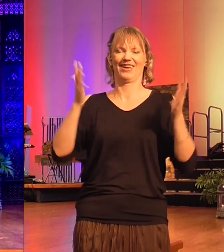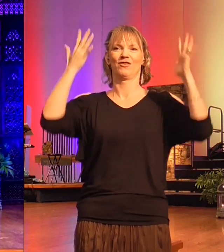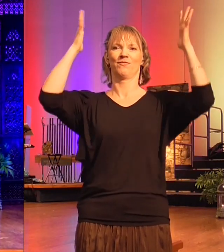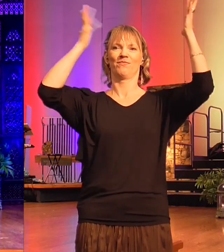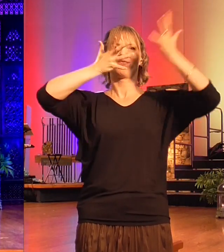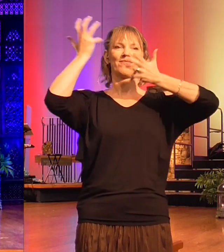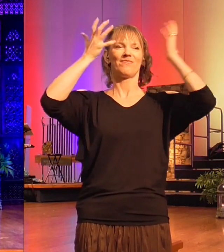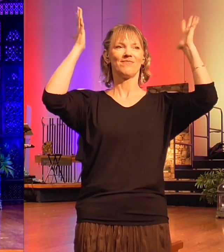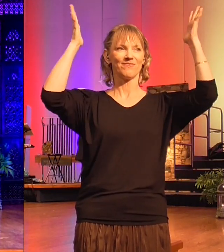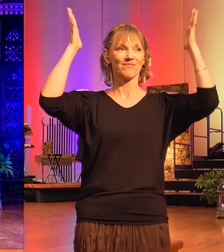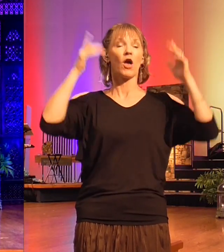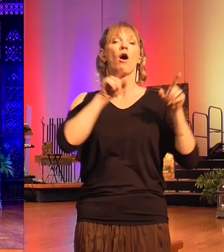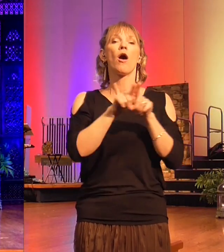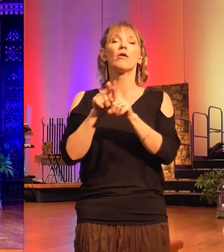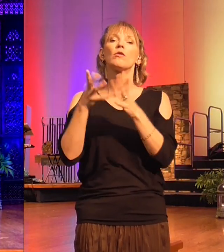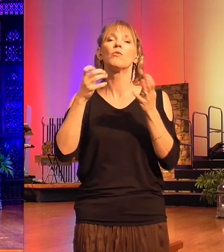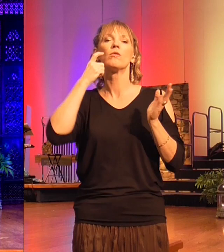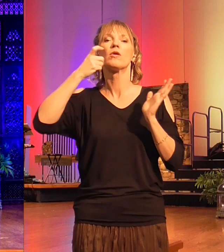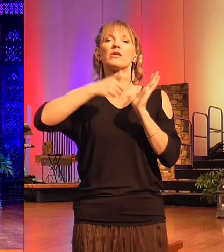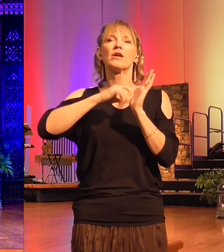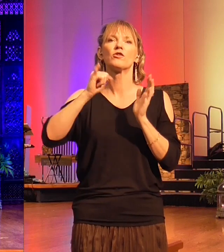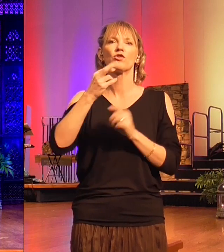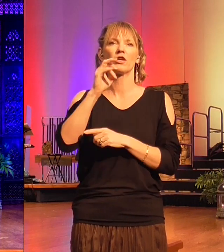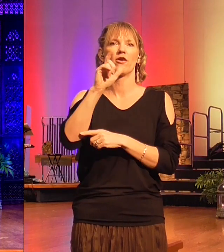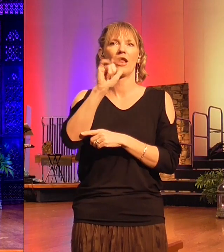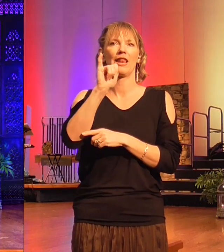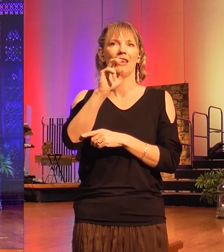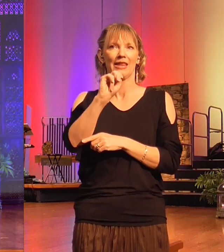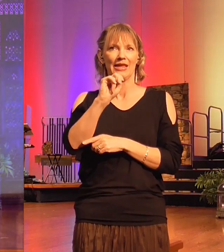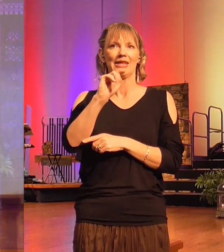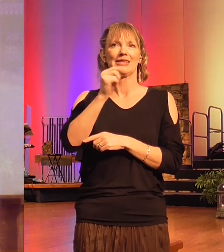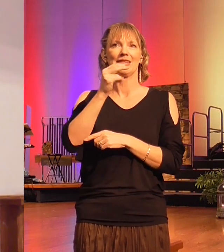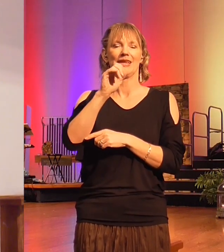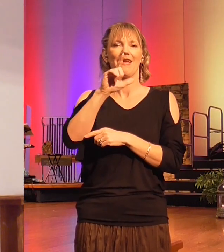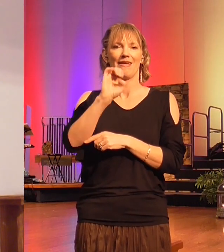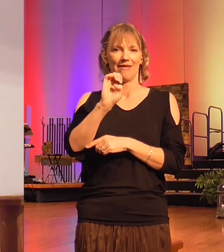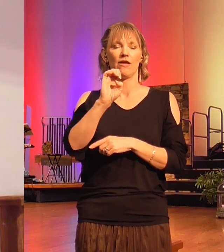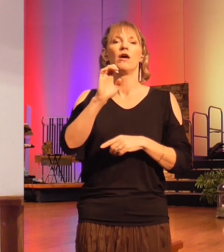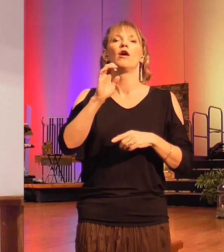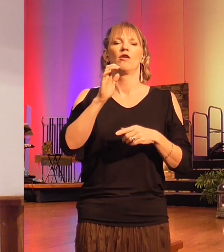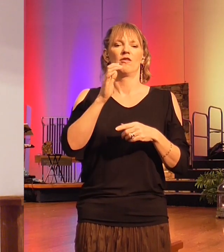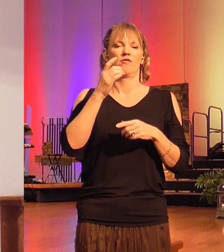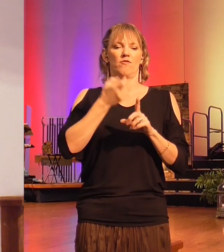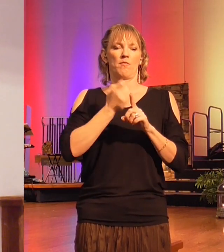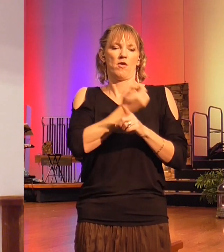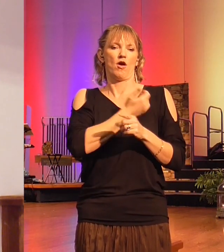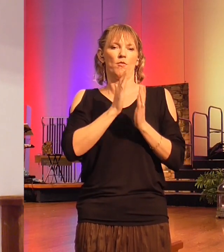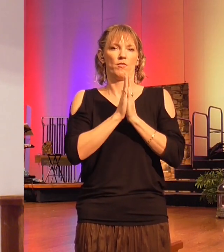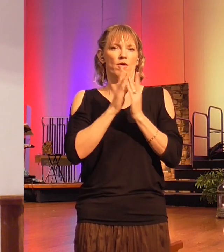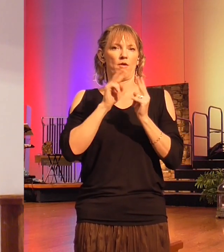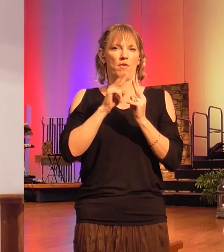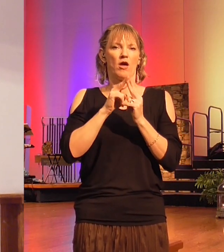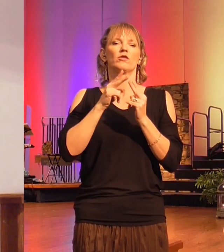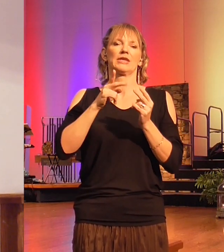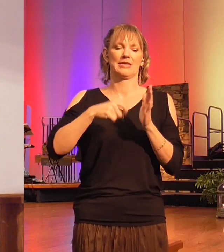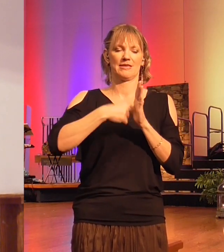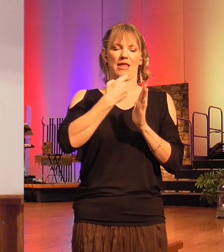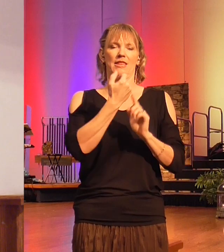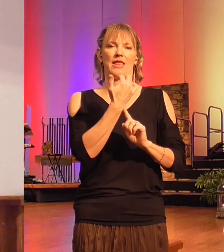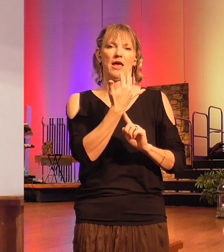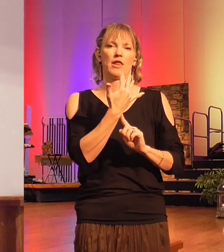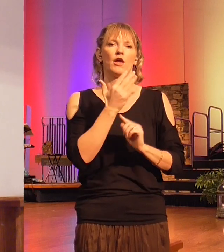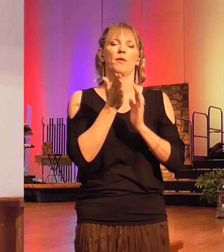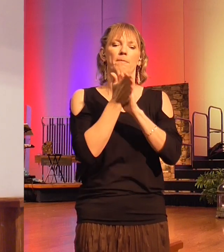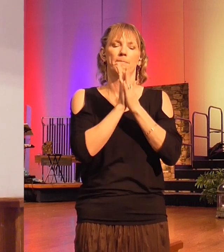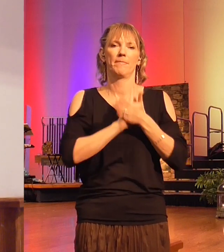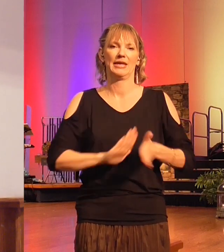I also want to acknowledge Geraldine Thiel, who on behalf of our practitioners is lighting our peace candle today. We